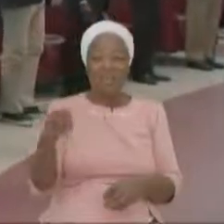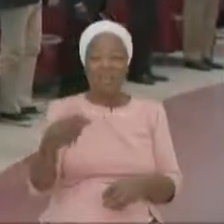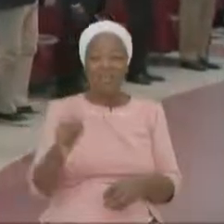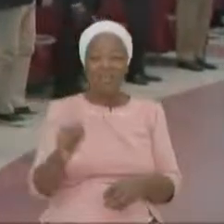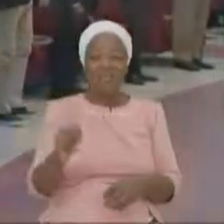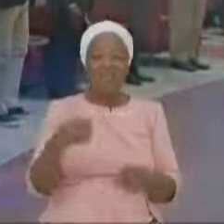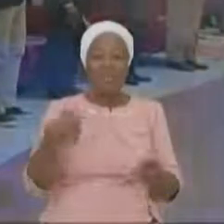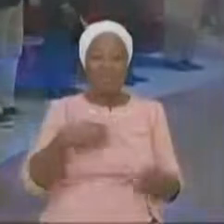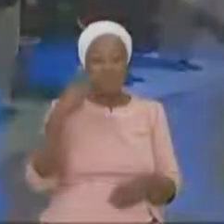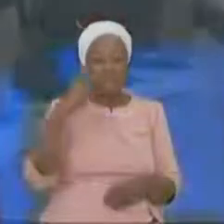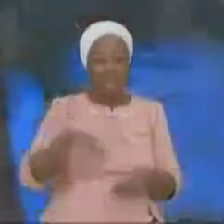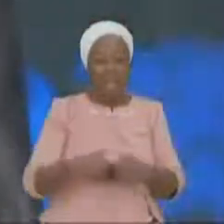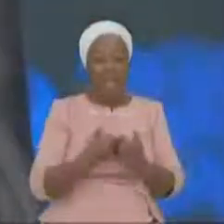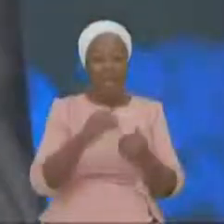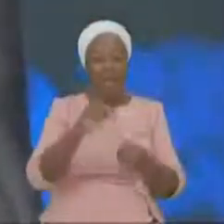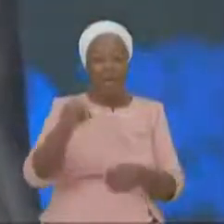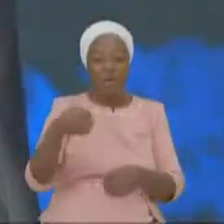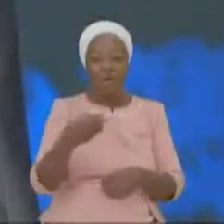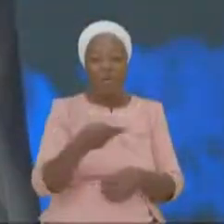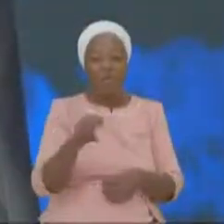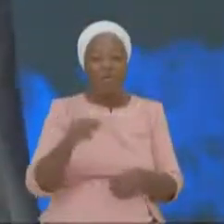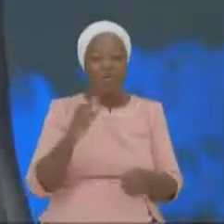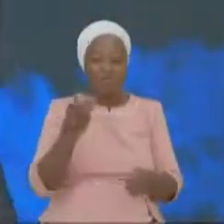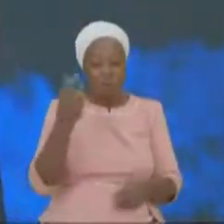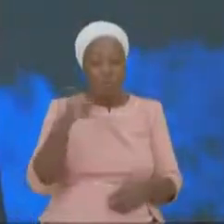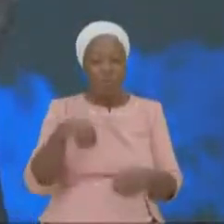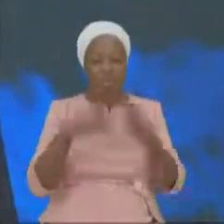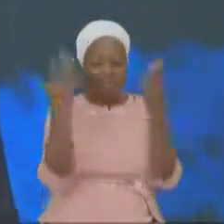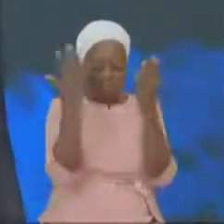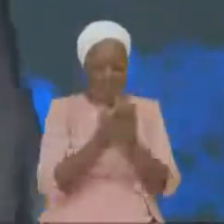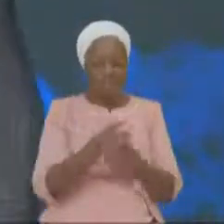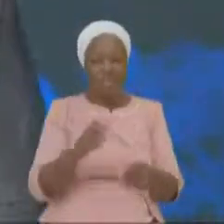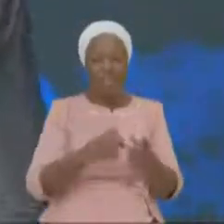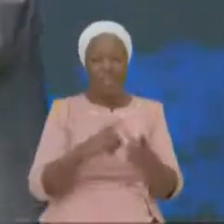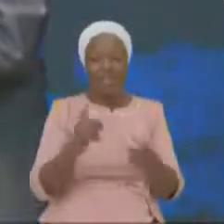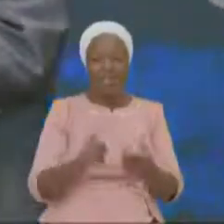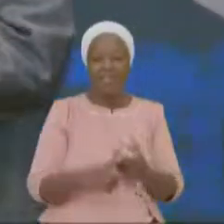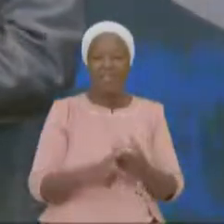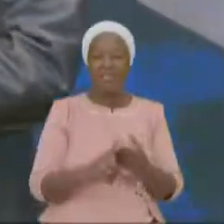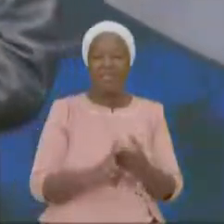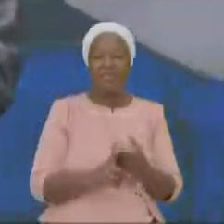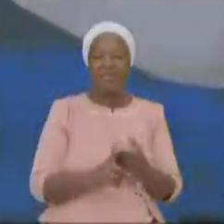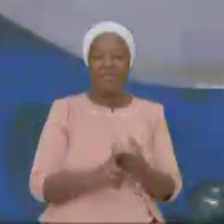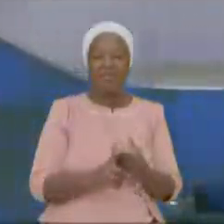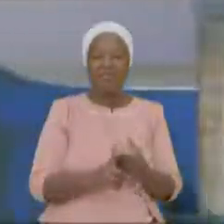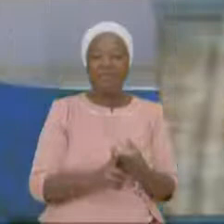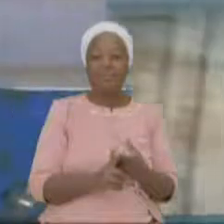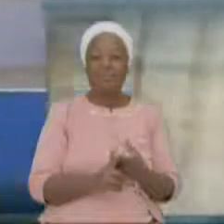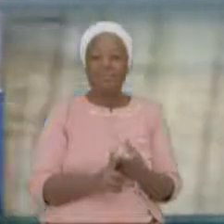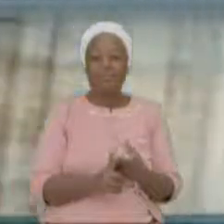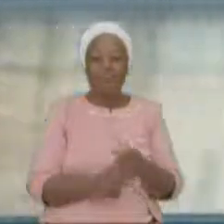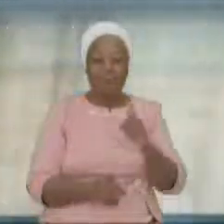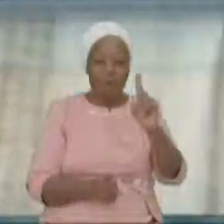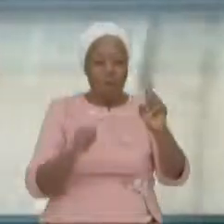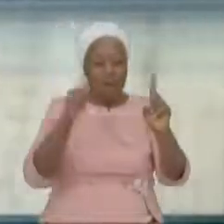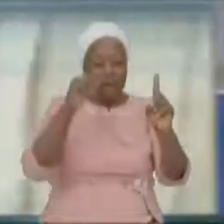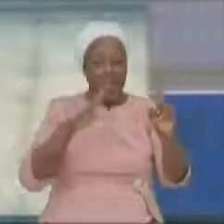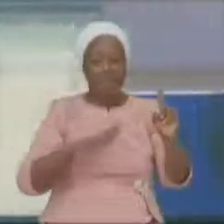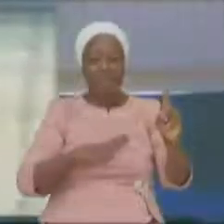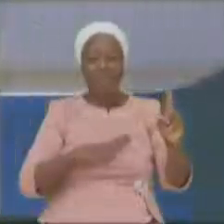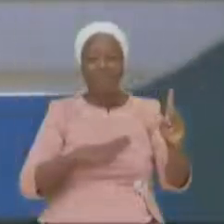John was imprisoned, and then one lady,